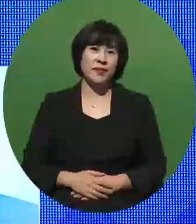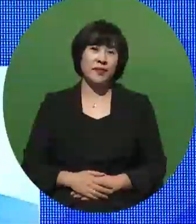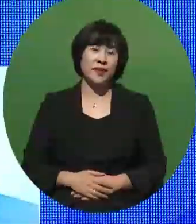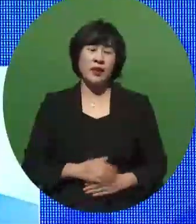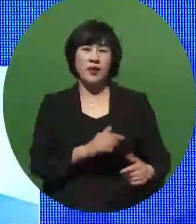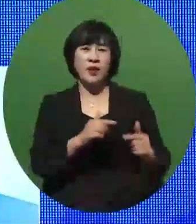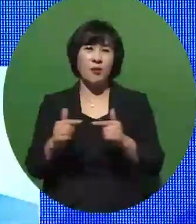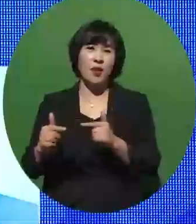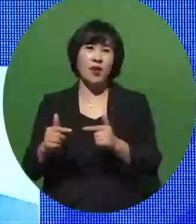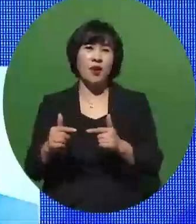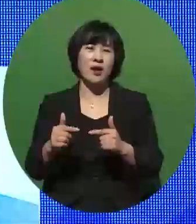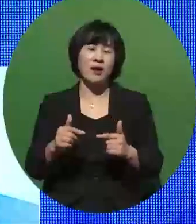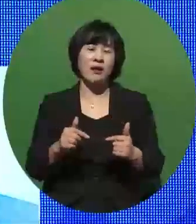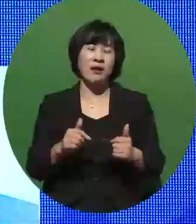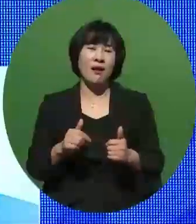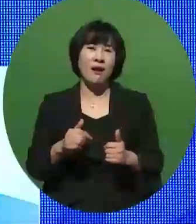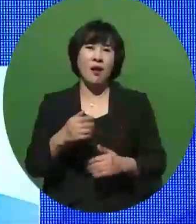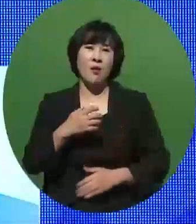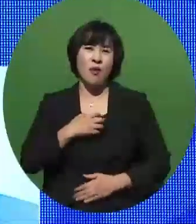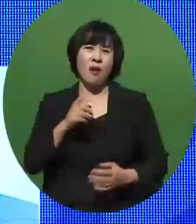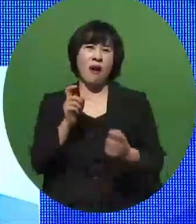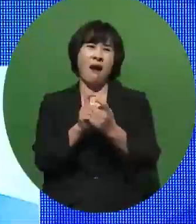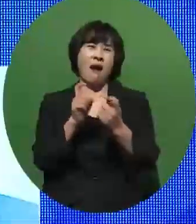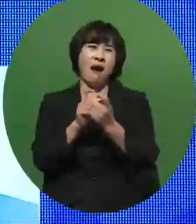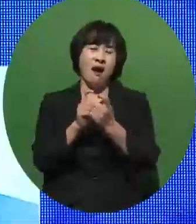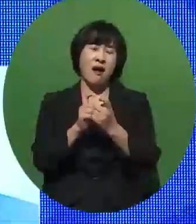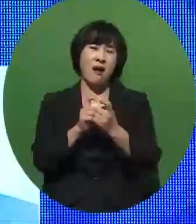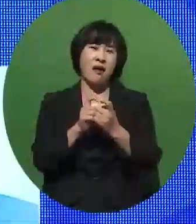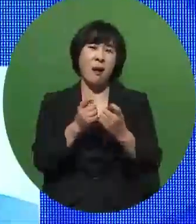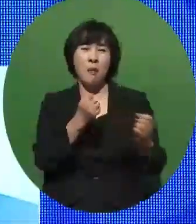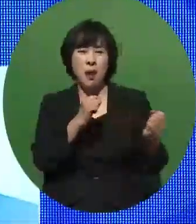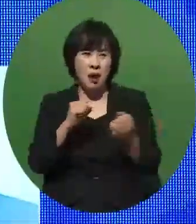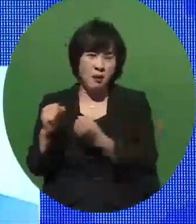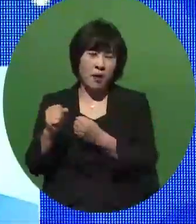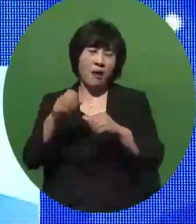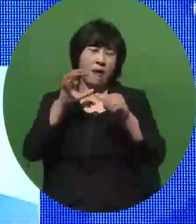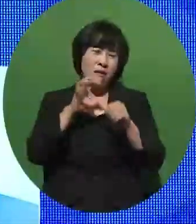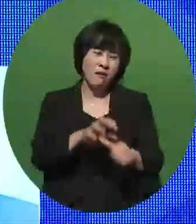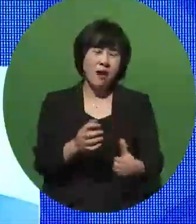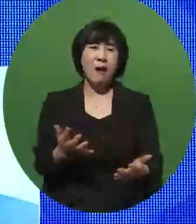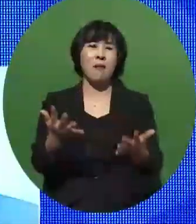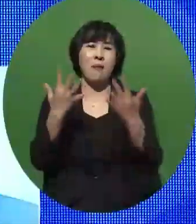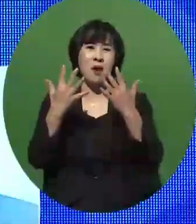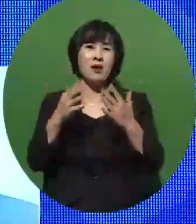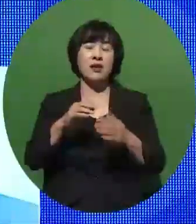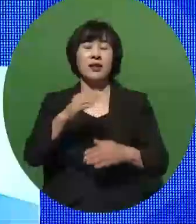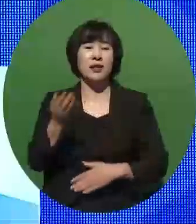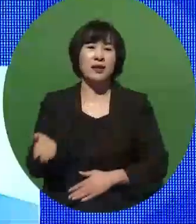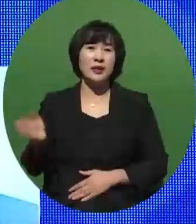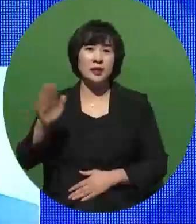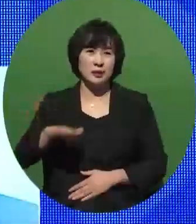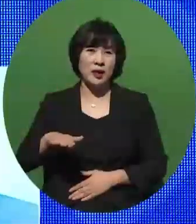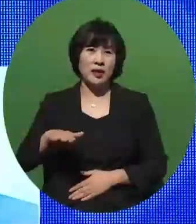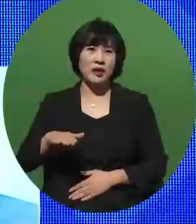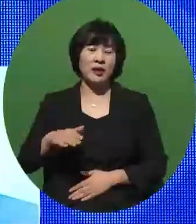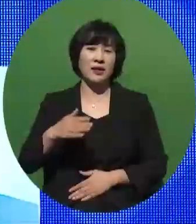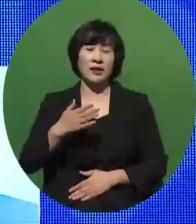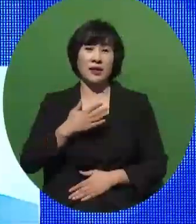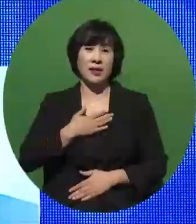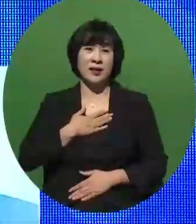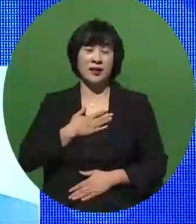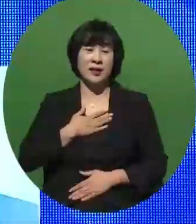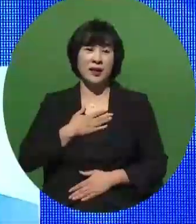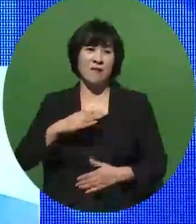foreign exchange crisis. Not only that, he overcame five near-death experiences, a long imprisonment, and lived